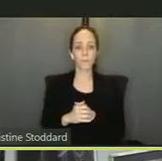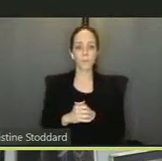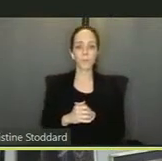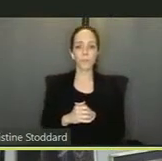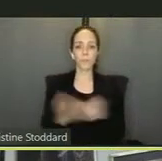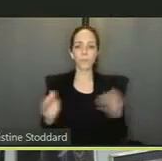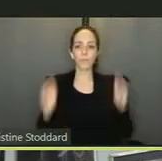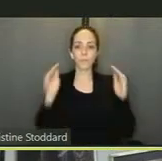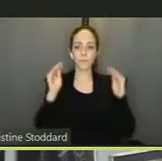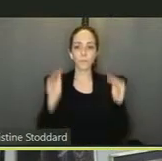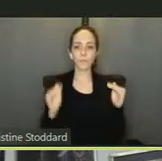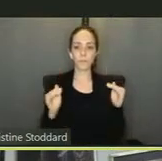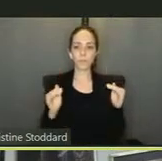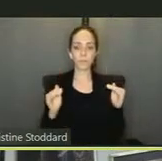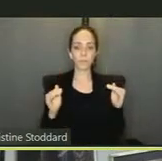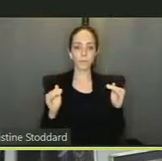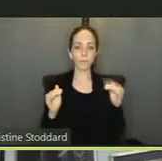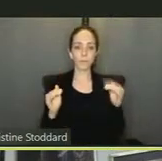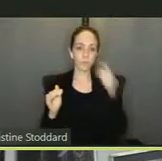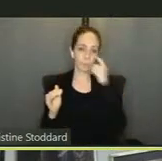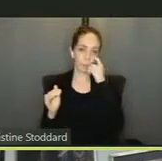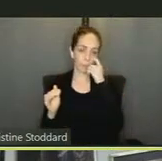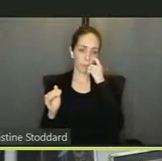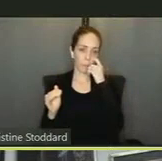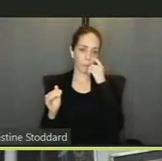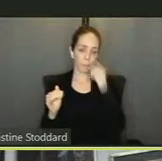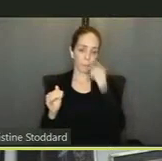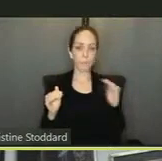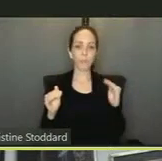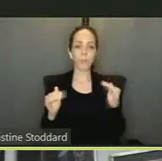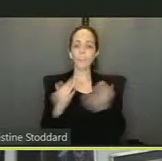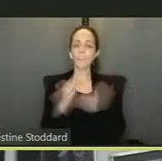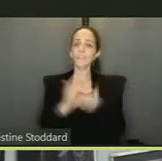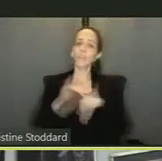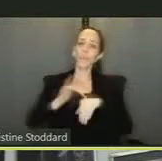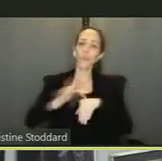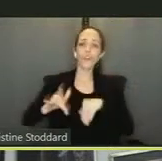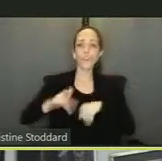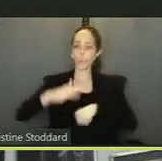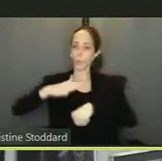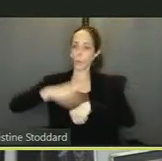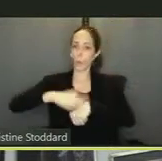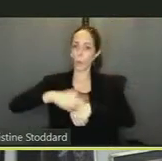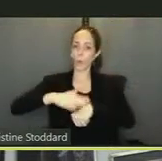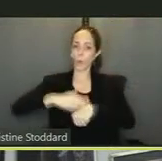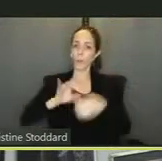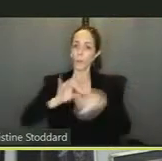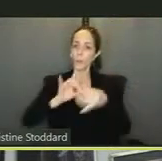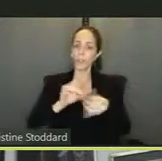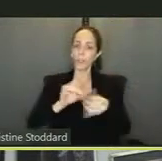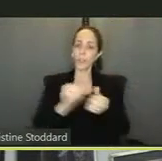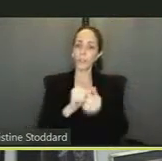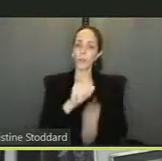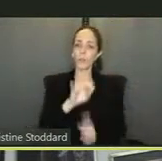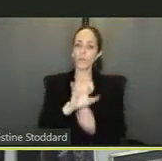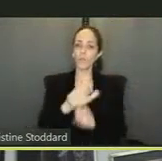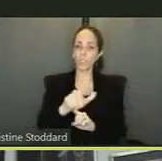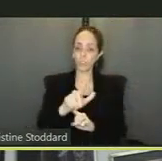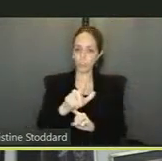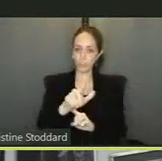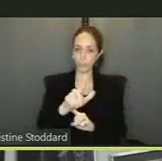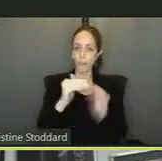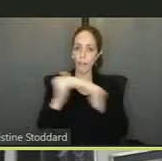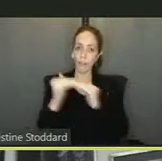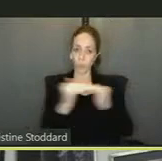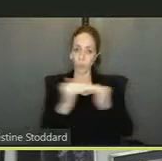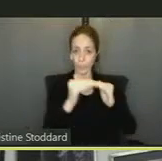So there has been some early warning flags about racial equity in terms of vaccines by race.